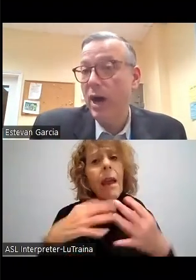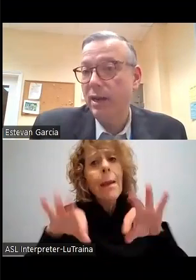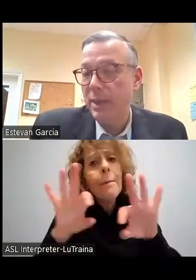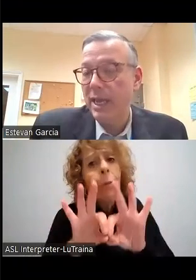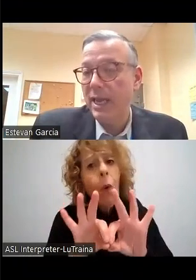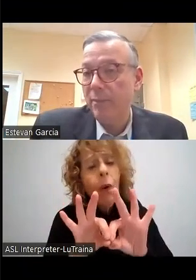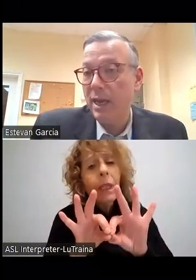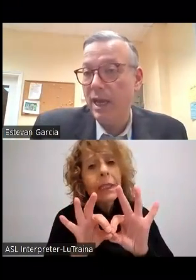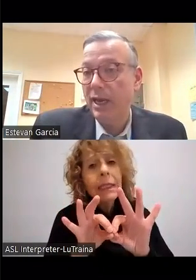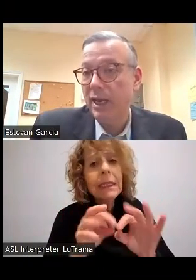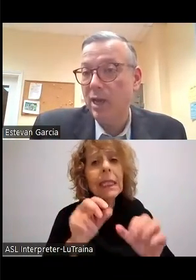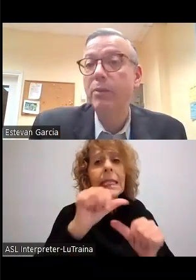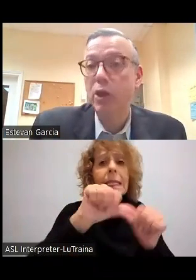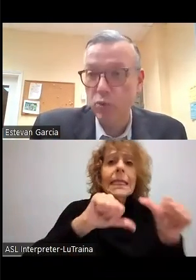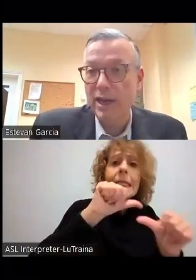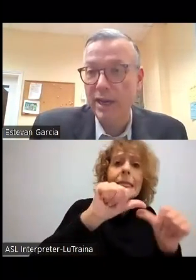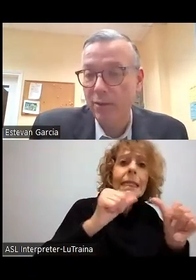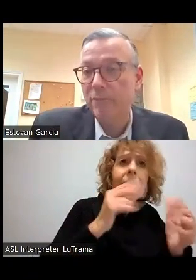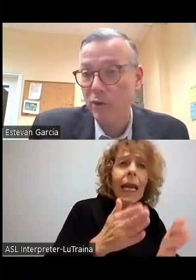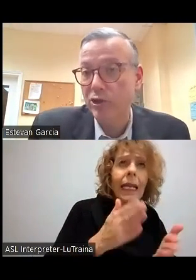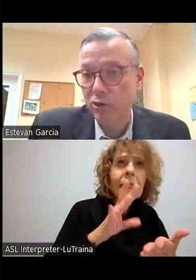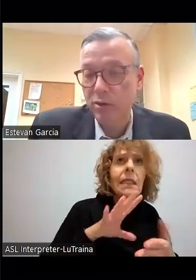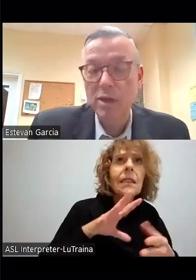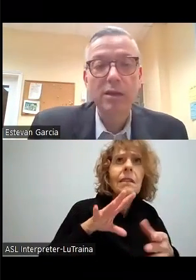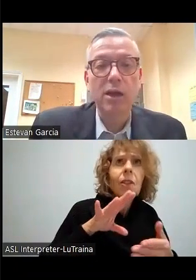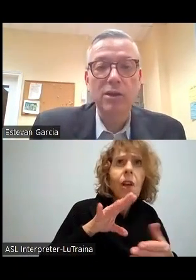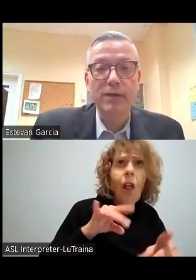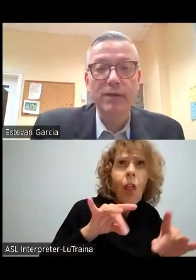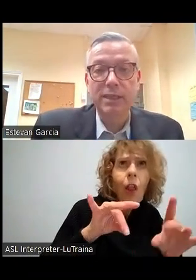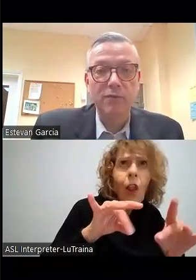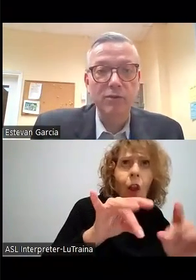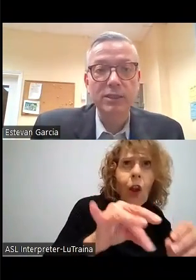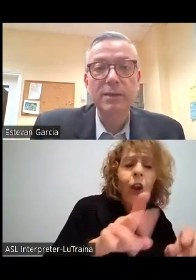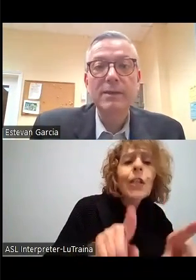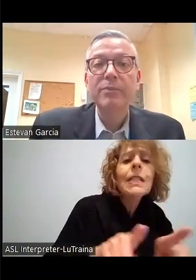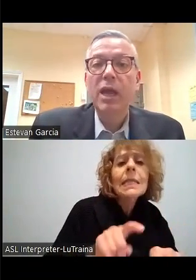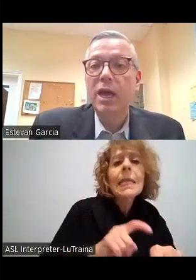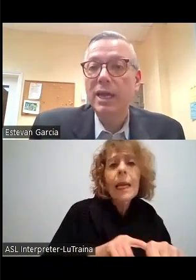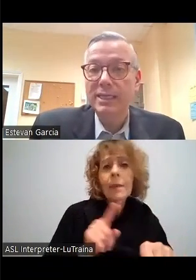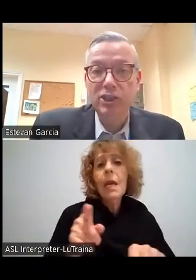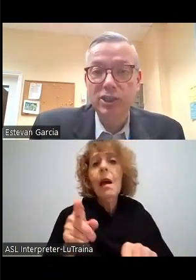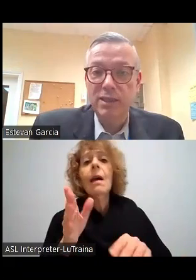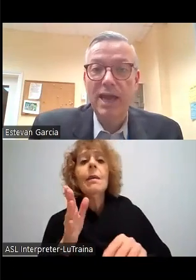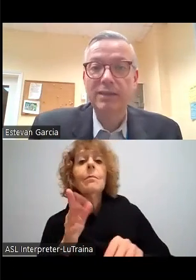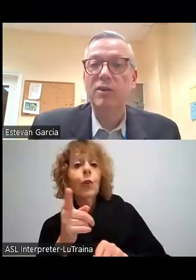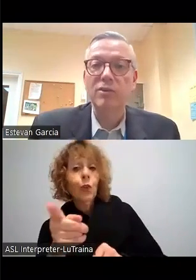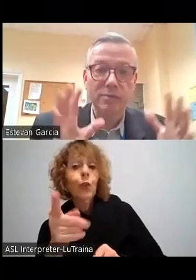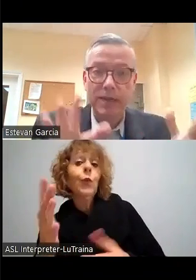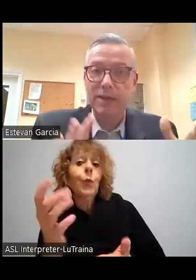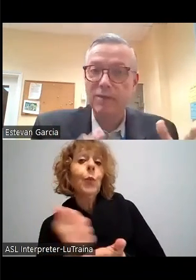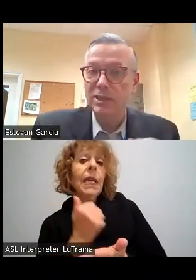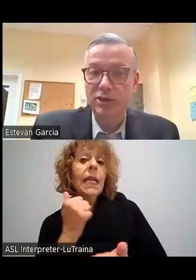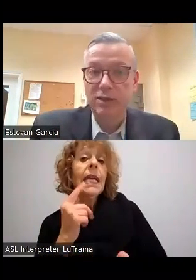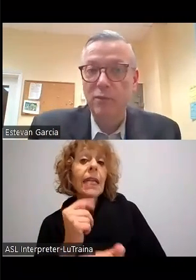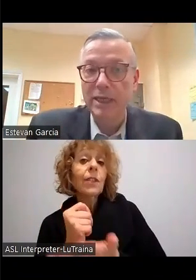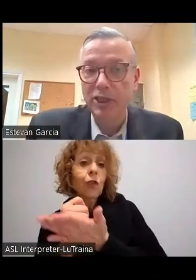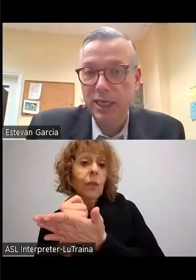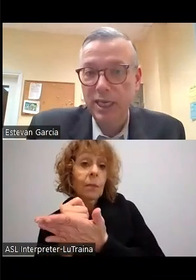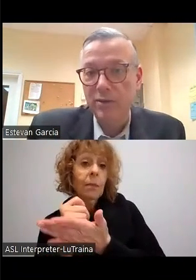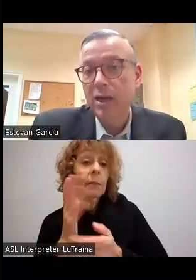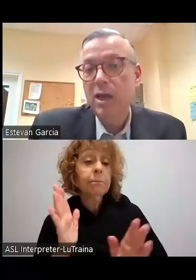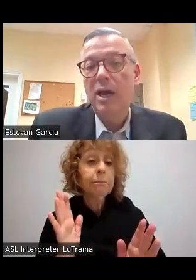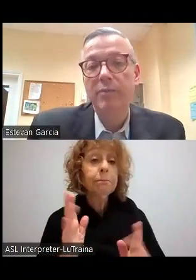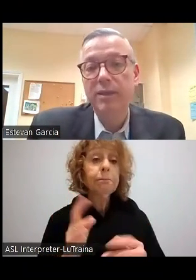information to know how to help you and help future long COVID sufferers. In addition to that, there's plenty of additional